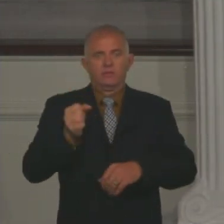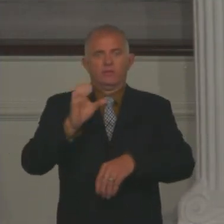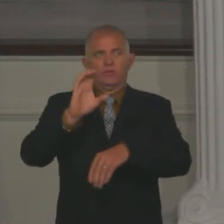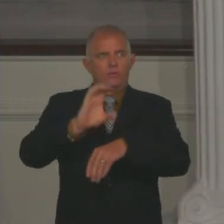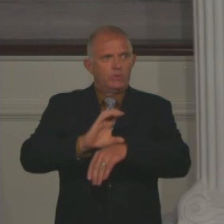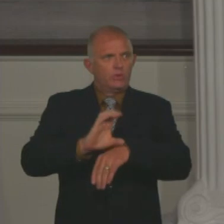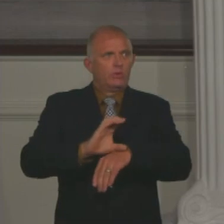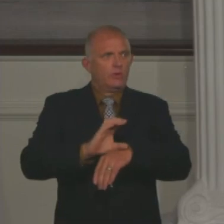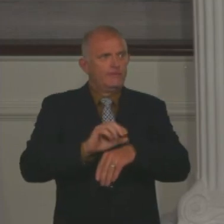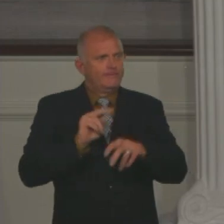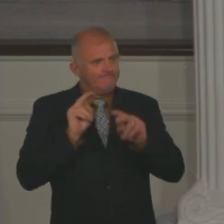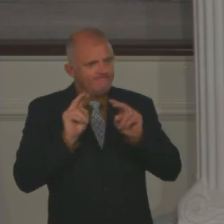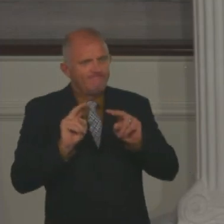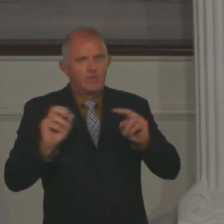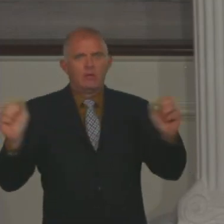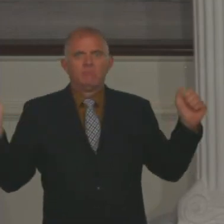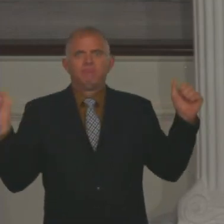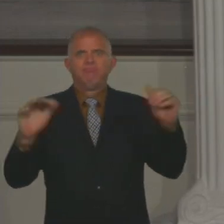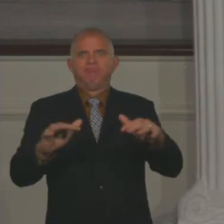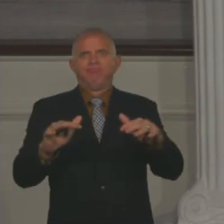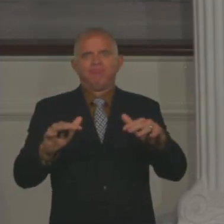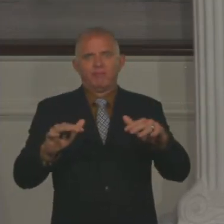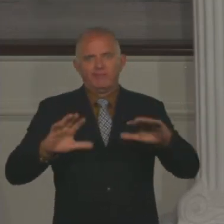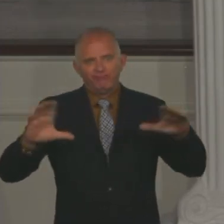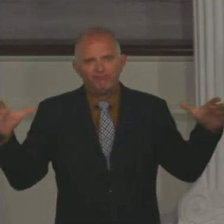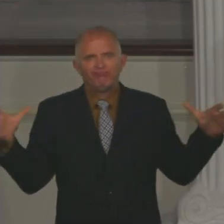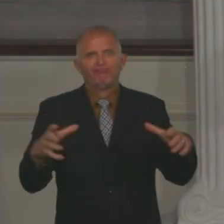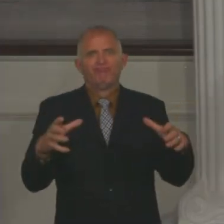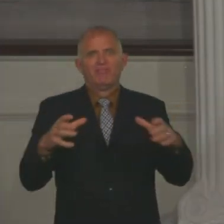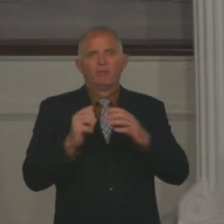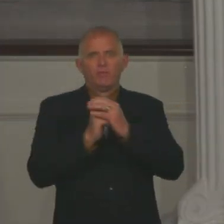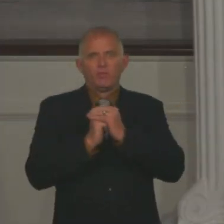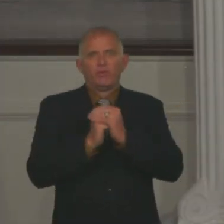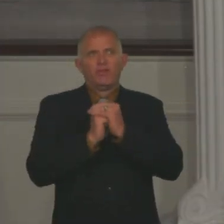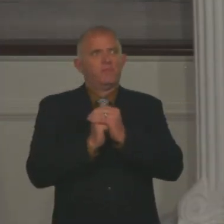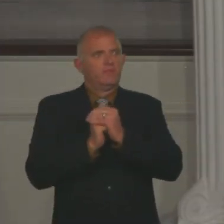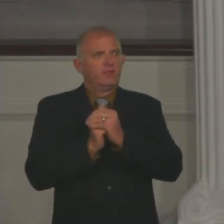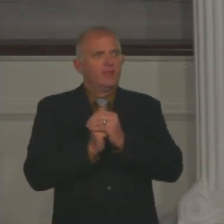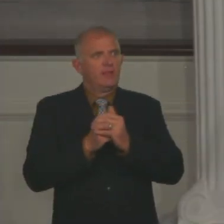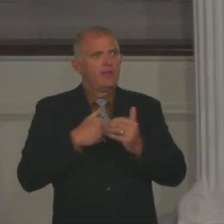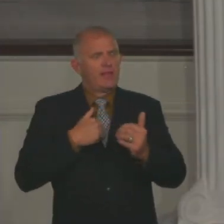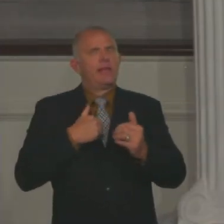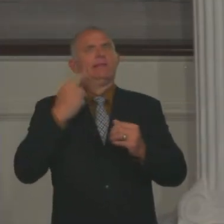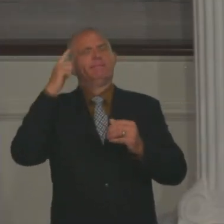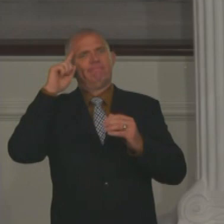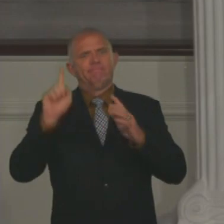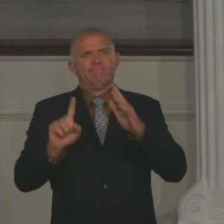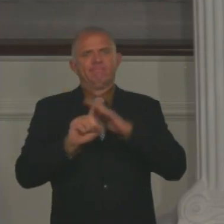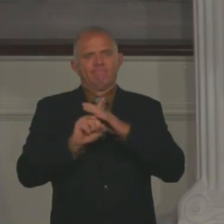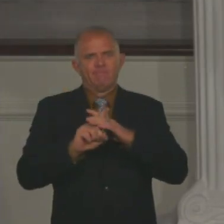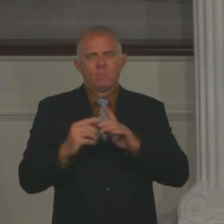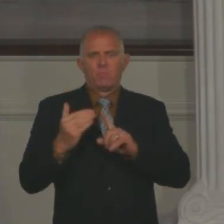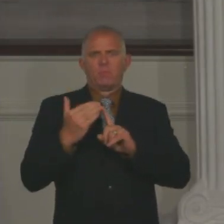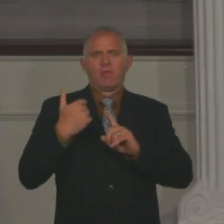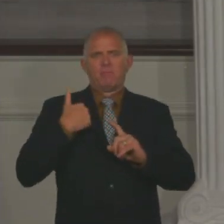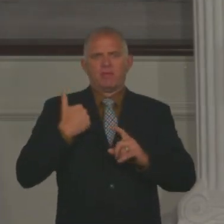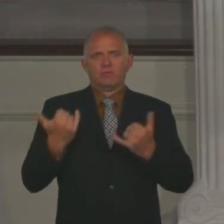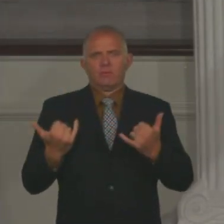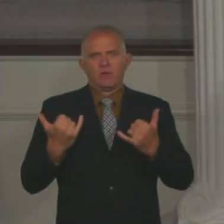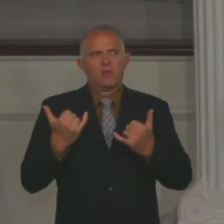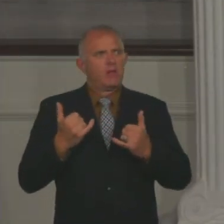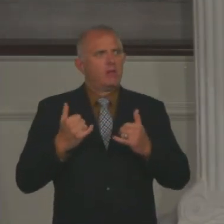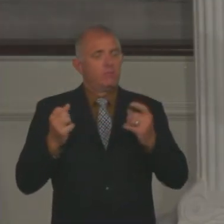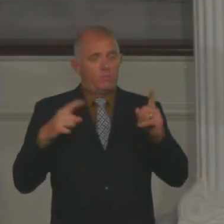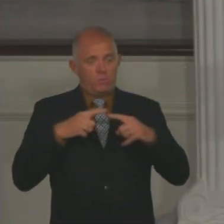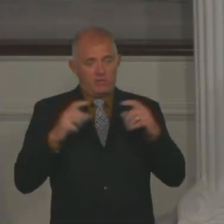gathering. Hey, there's something about corporate worship. Let me just tell you this real quickly. I reminded about it today. When we come together, and